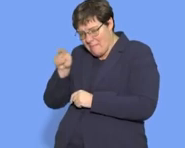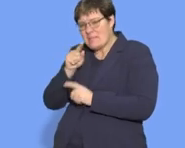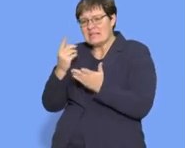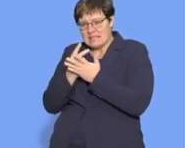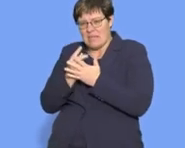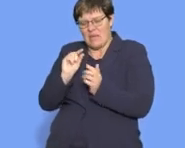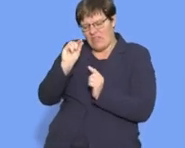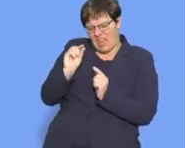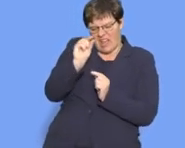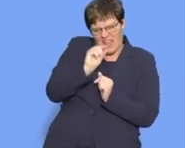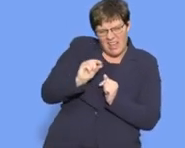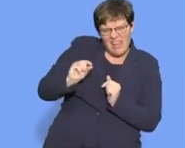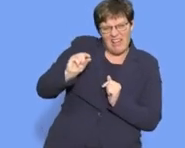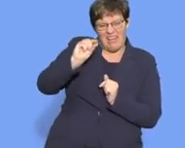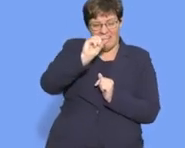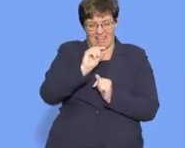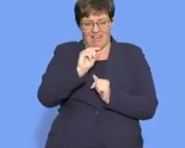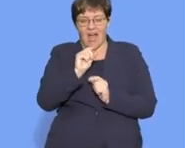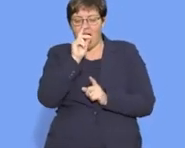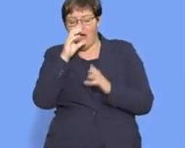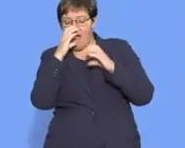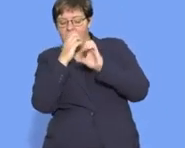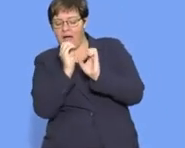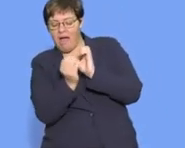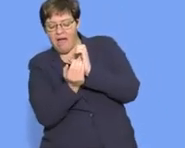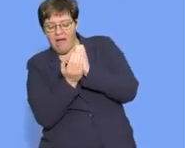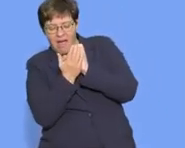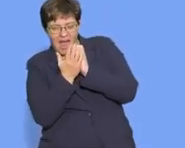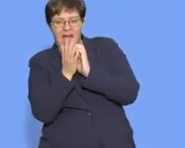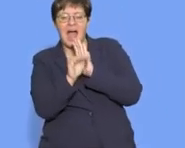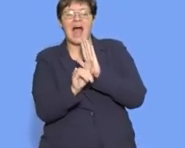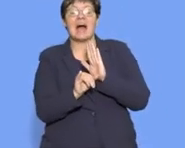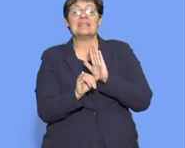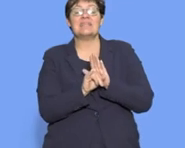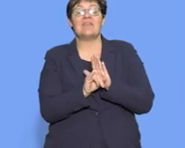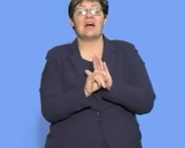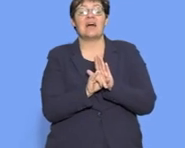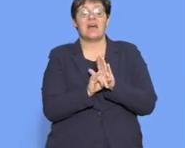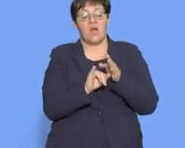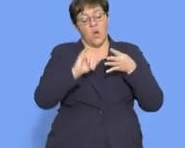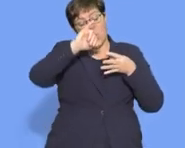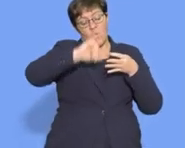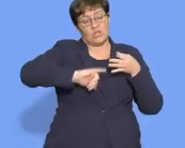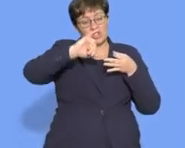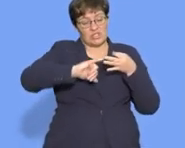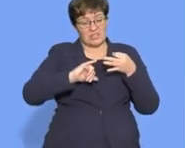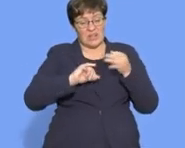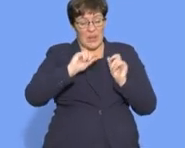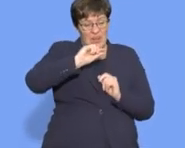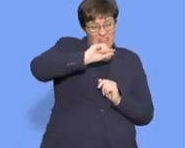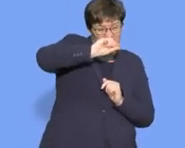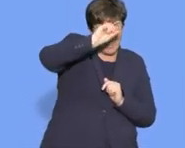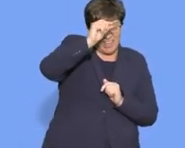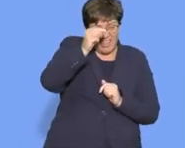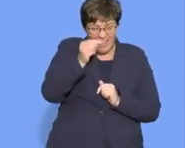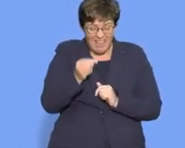walls. And if we have a closer look, we're going to be able to identify which of the cells with thick